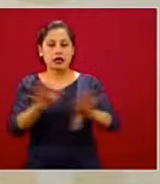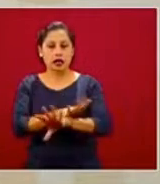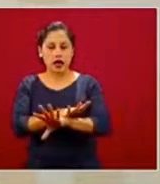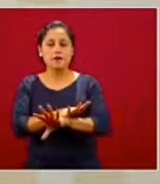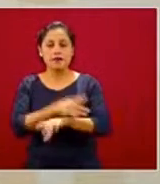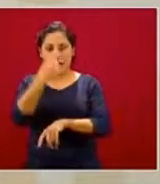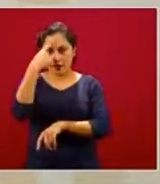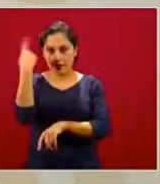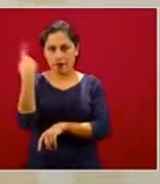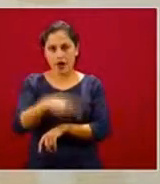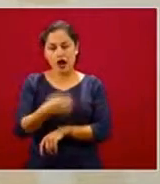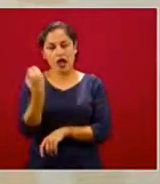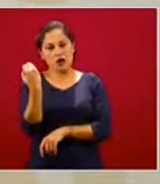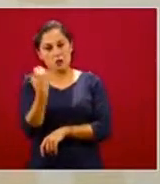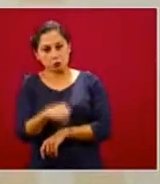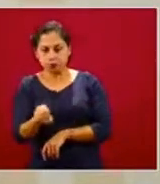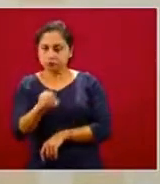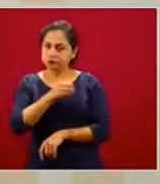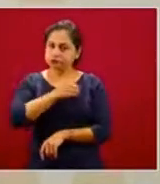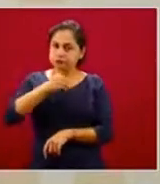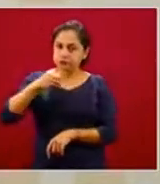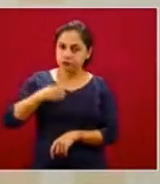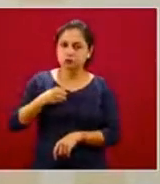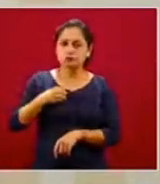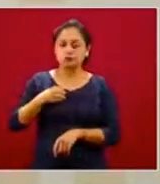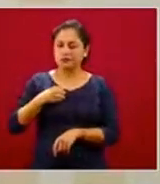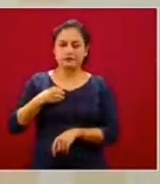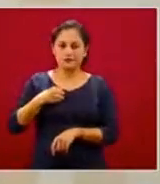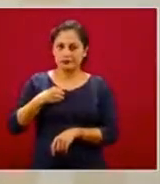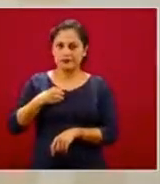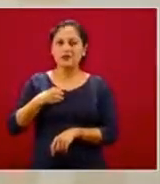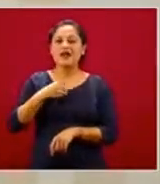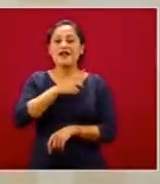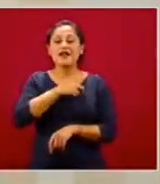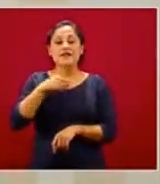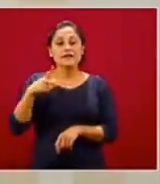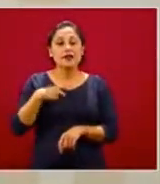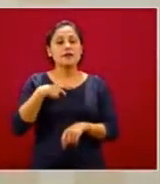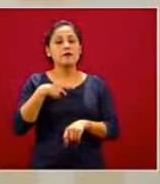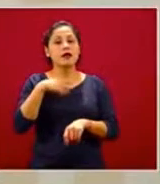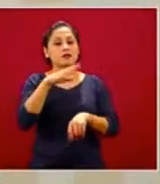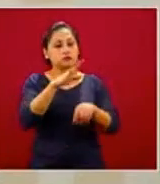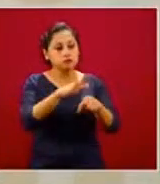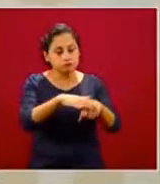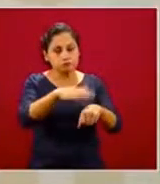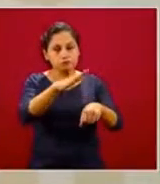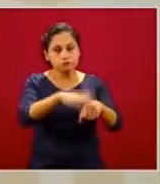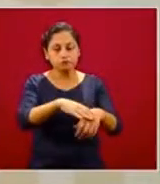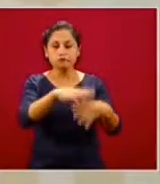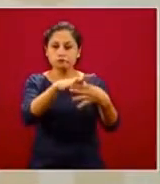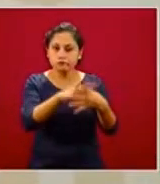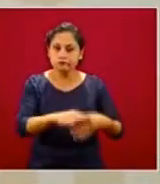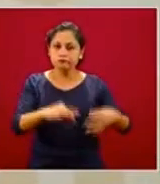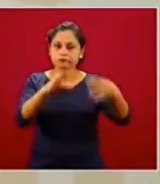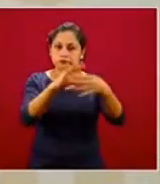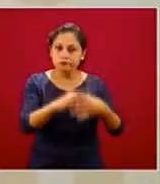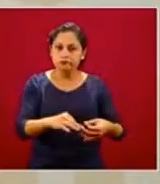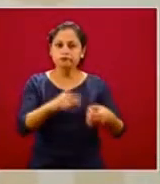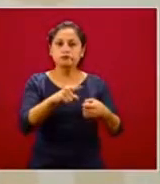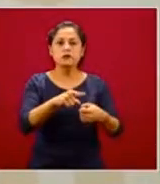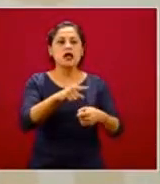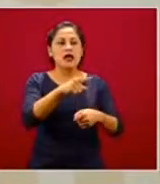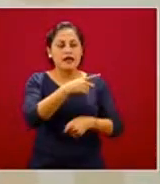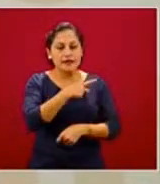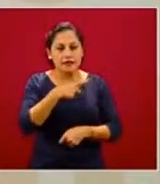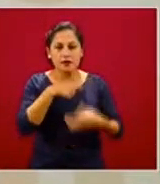no de action and not persuasión, one of y no de persuasion, trabajo de convincing, promoción de la of salud, work, and of health en promotion, primera es un then